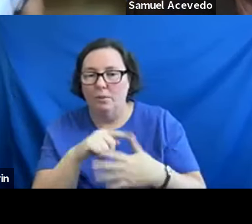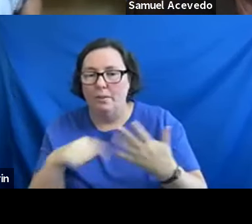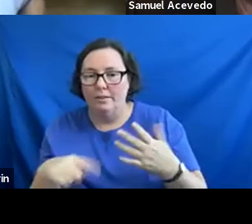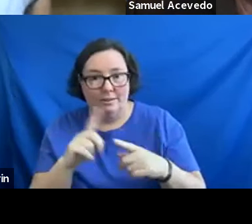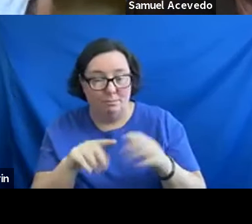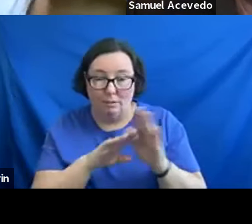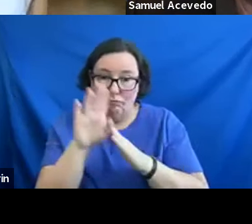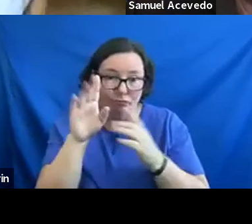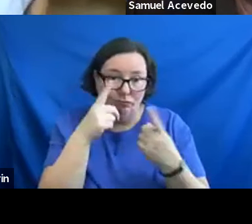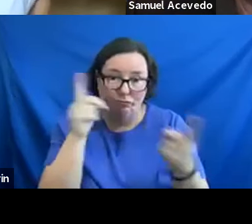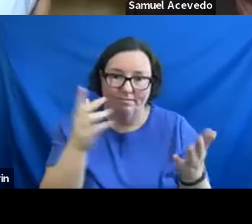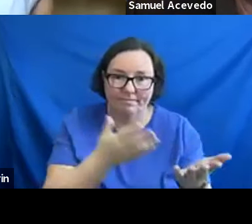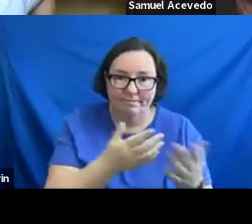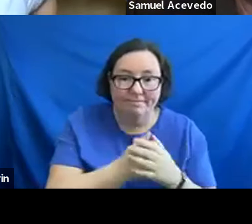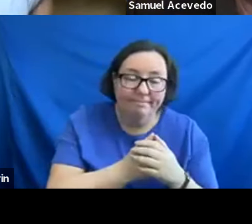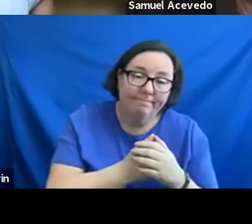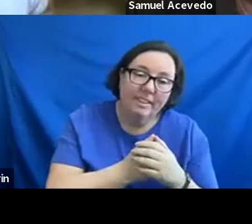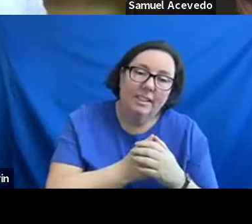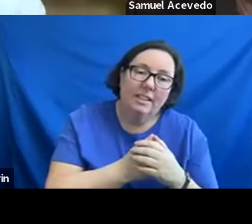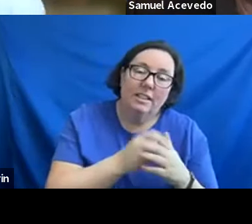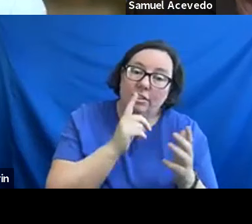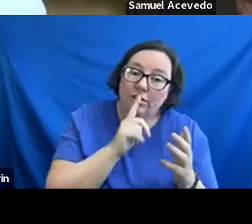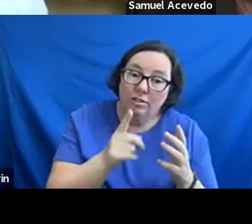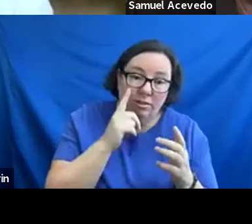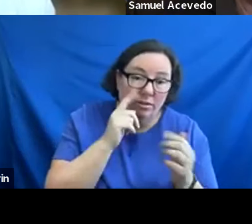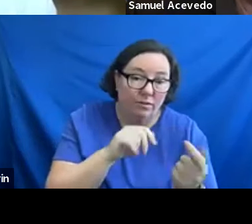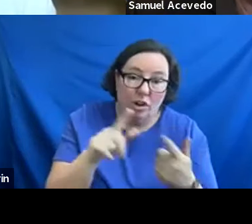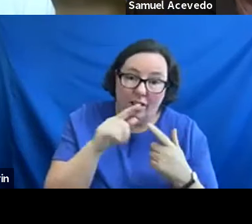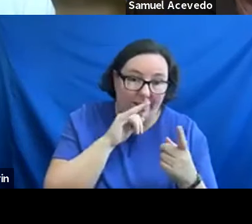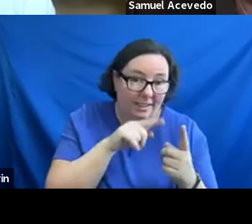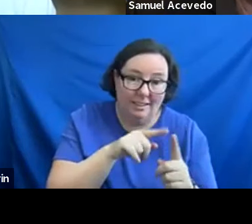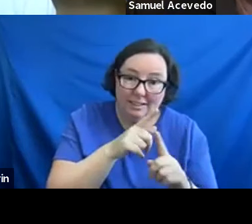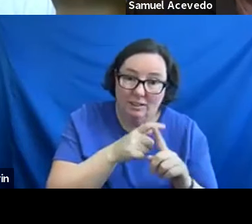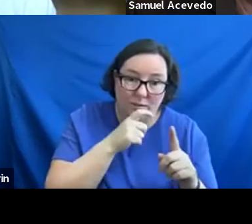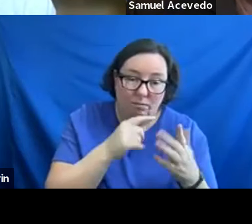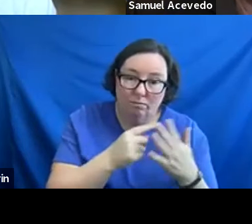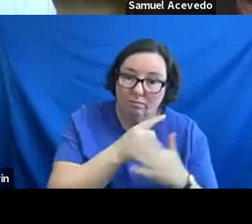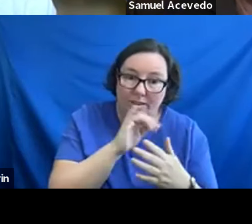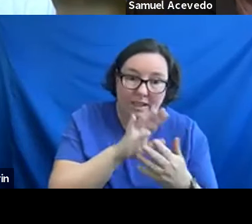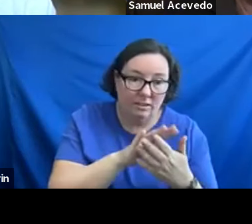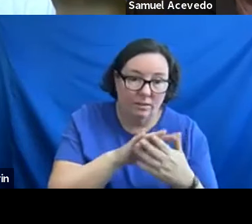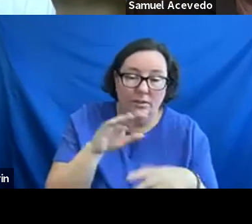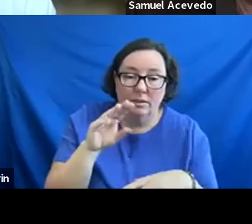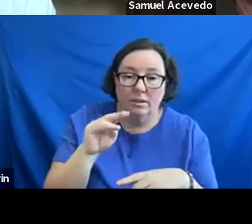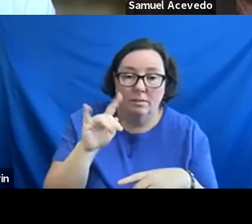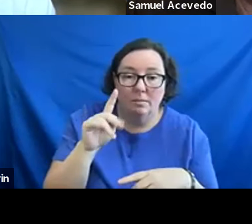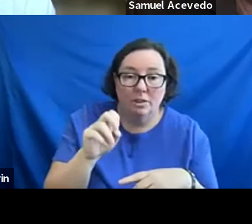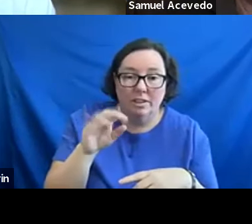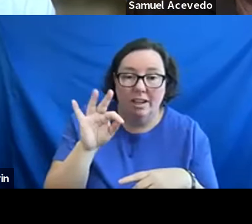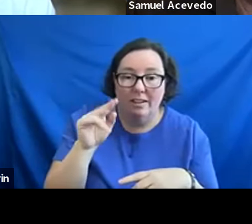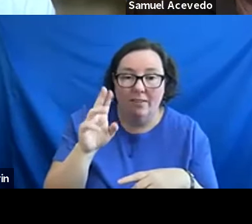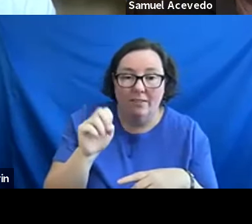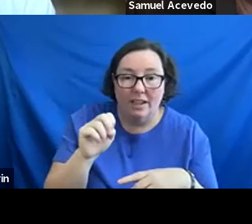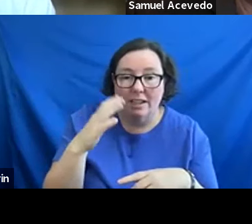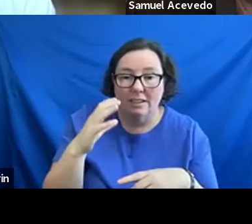they're doing. And it's true for all of the kids. Michelle Fine at CUNY did